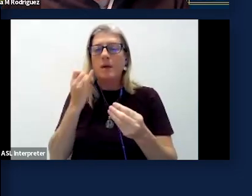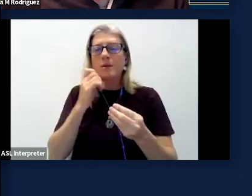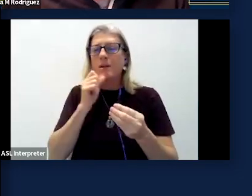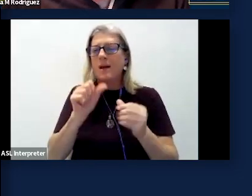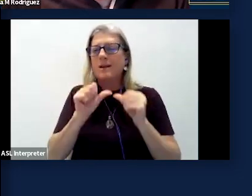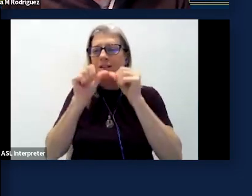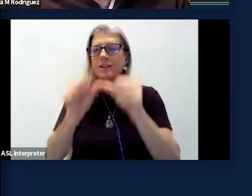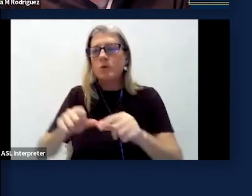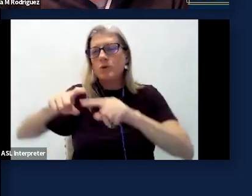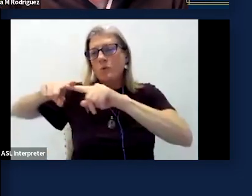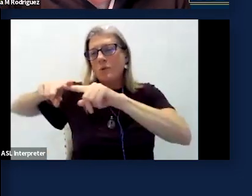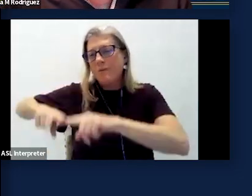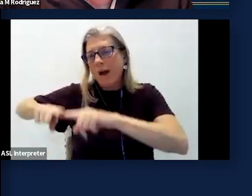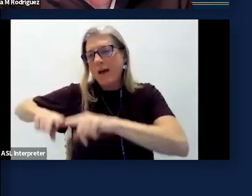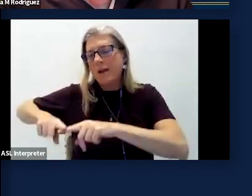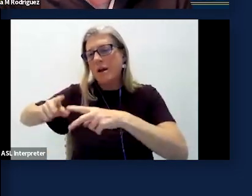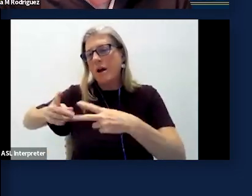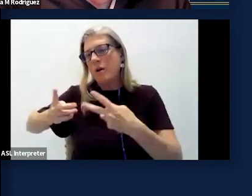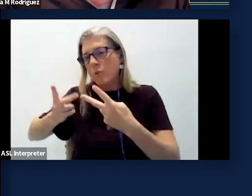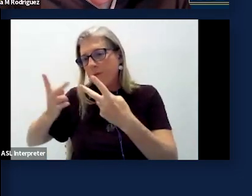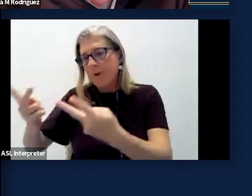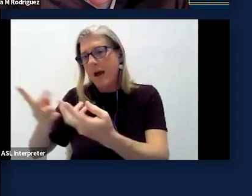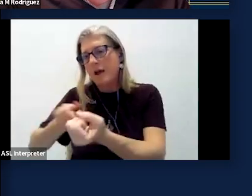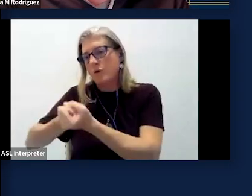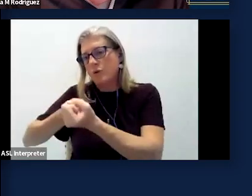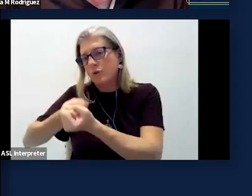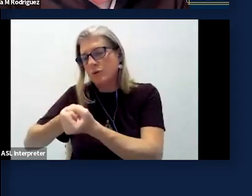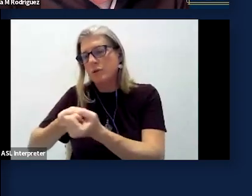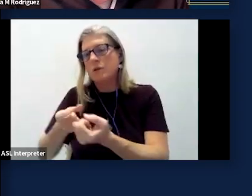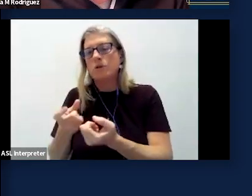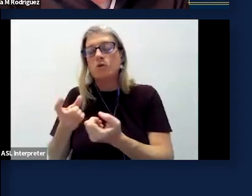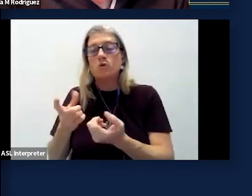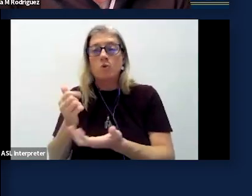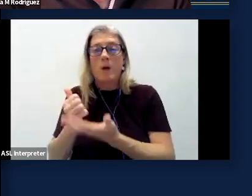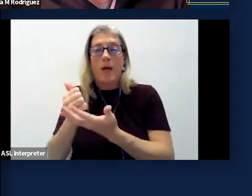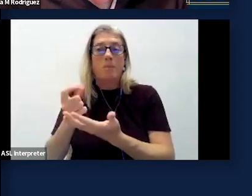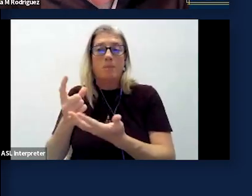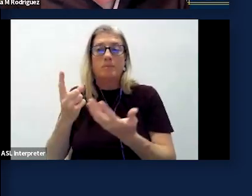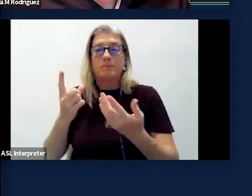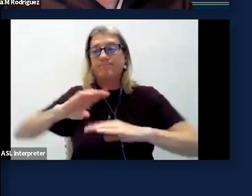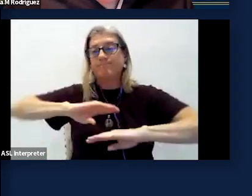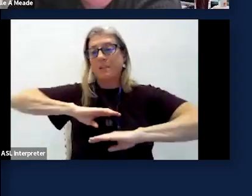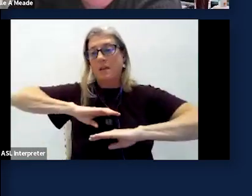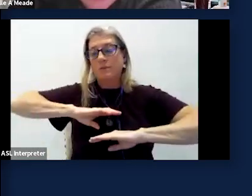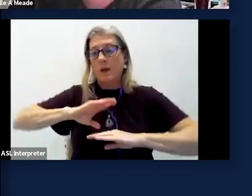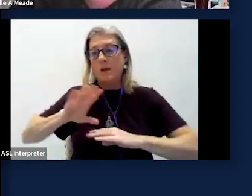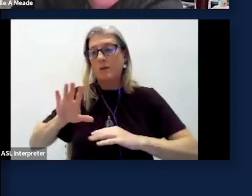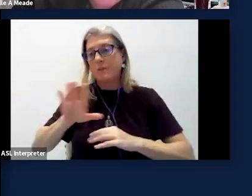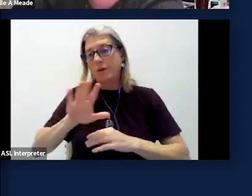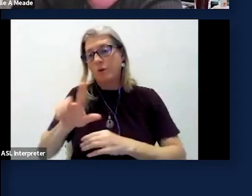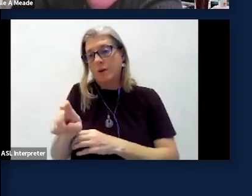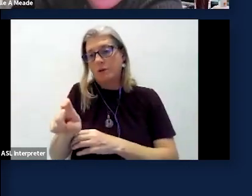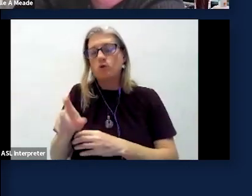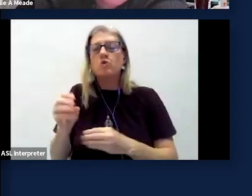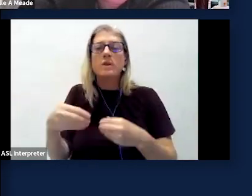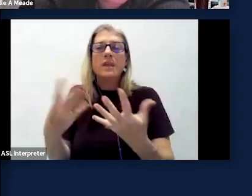to rely on providers as well to sort of like satisfy what needs to be done. So you give them an